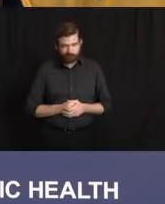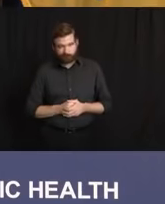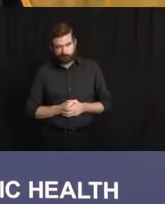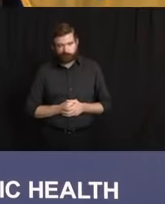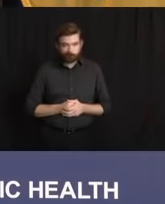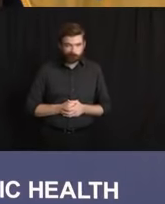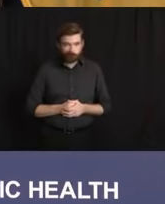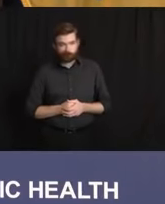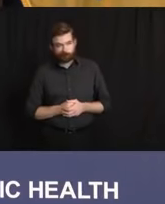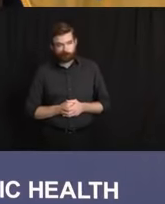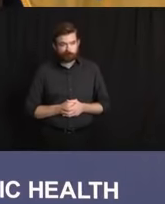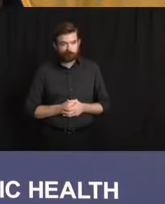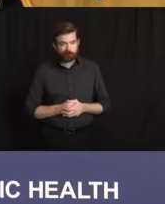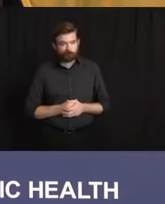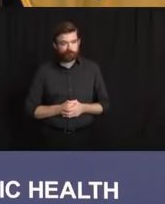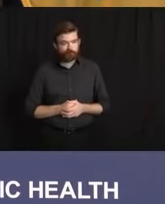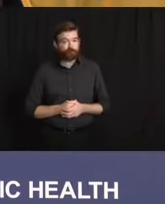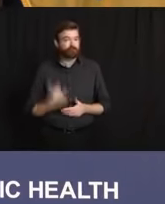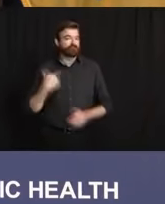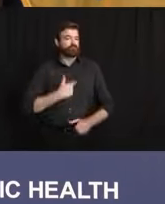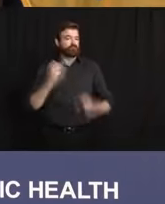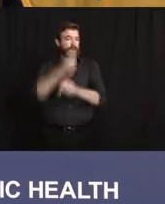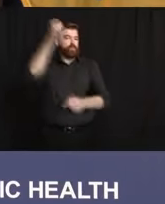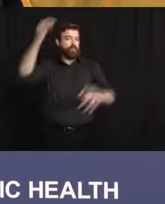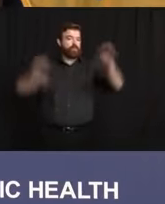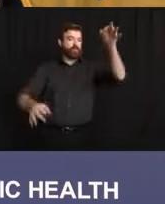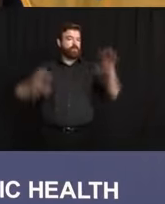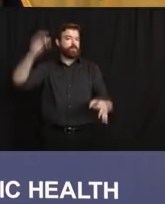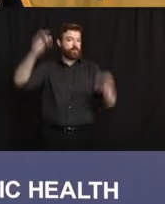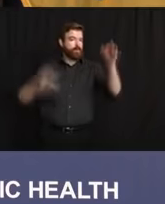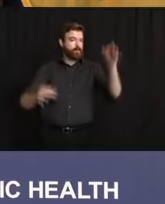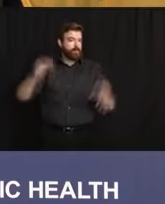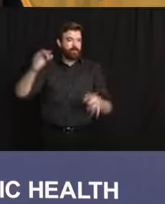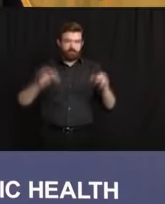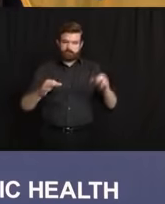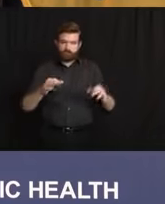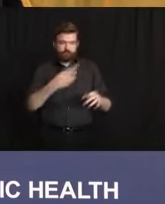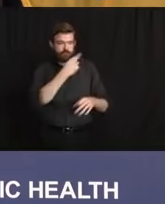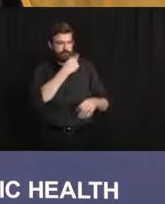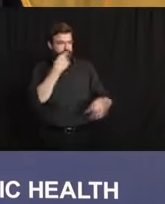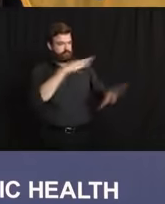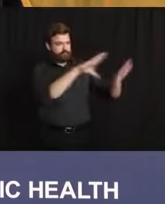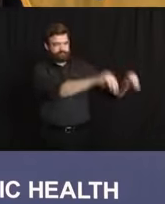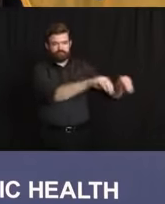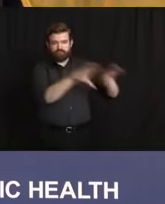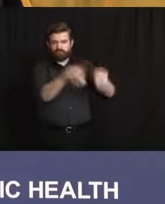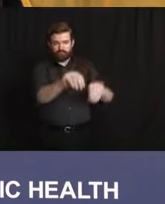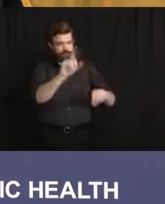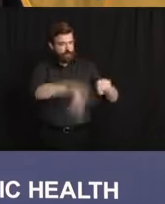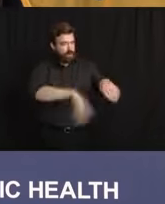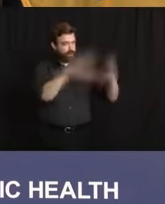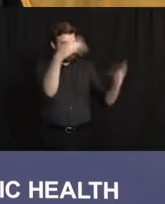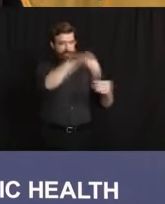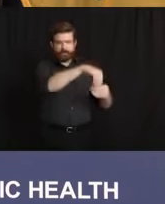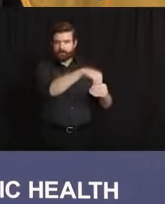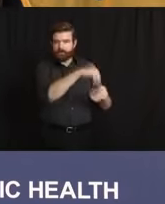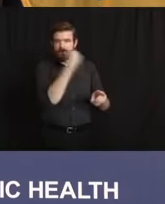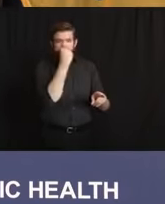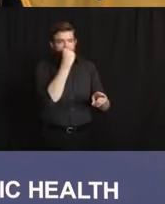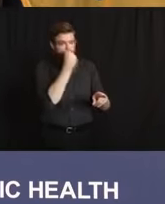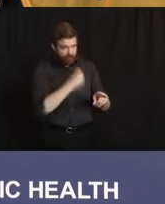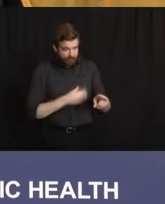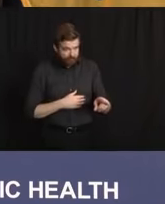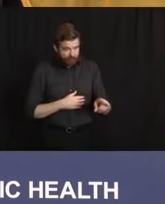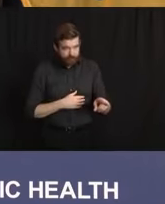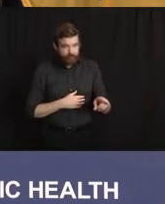court case, and therefore everyone went away. You never say never, but we're not aware of, and I assume the 2 communities you're referring to specifically